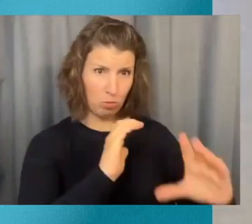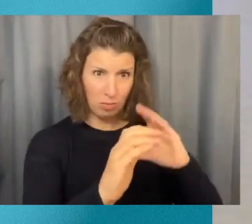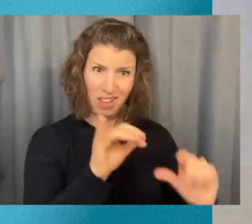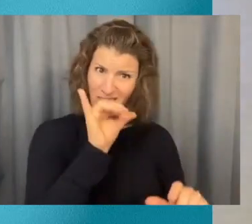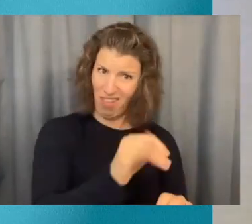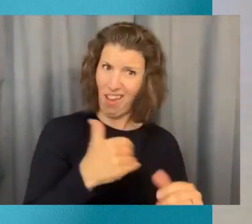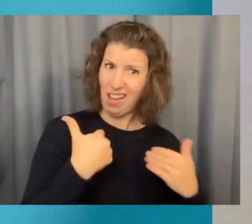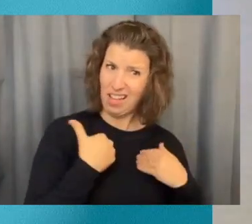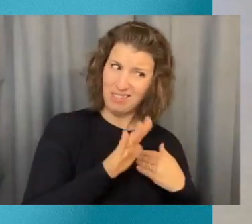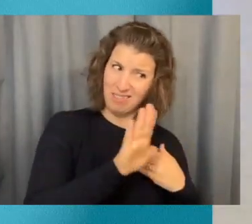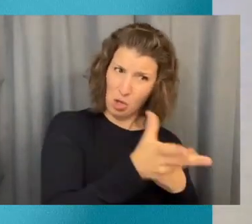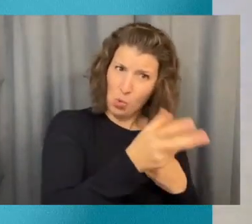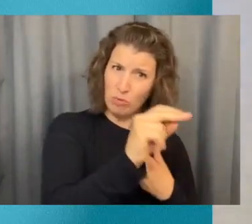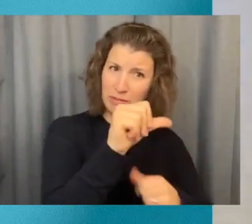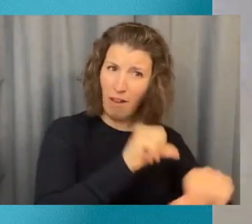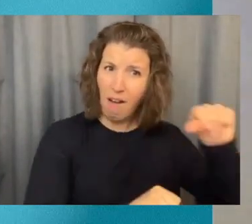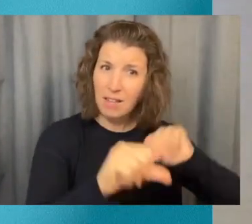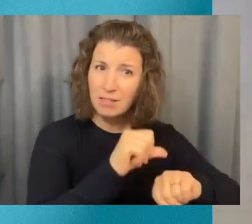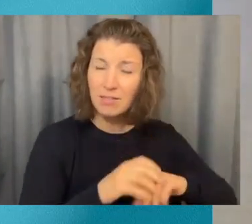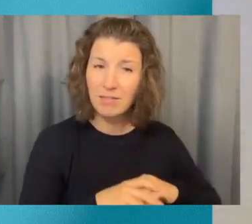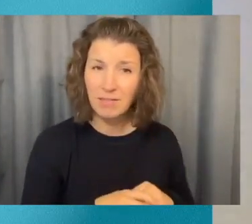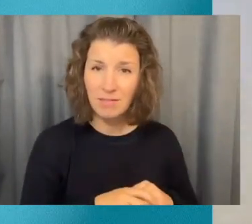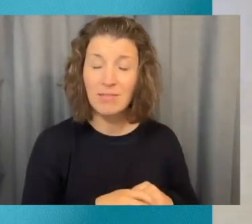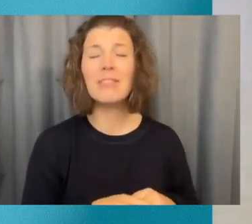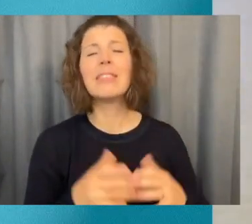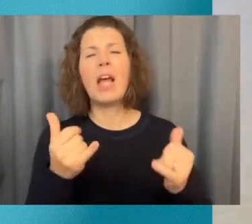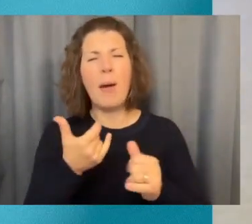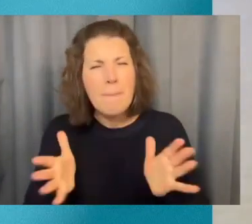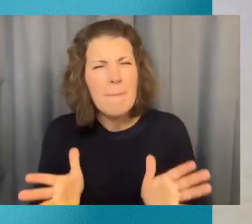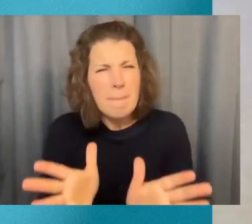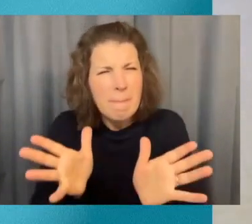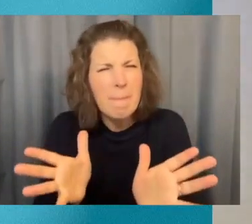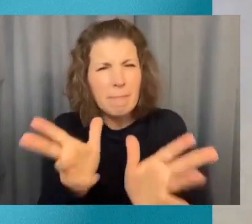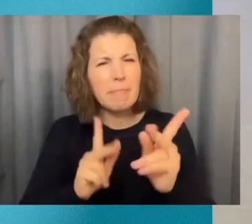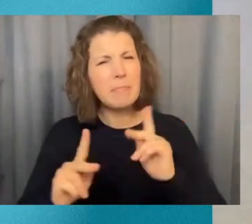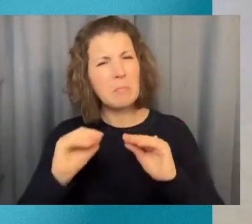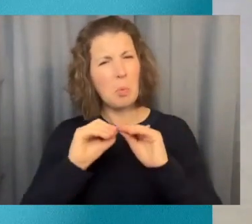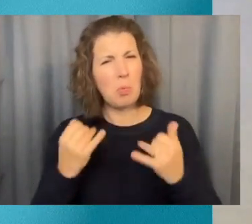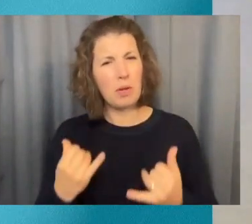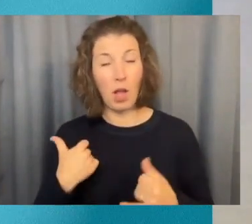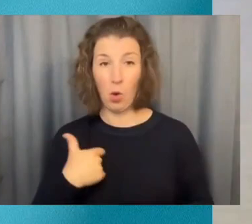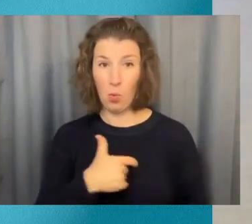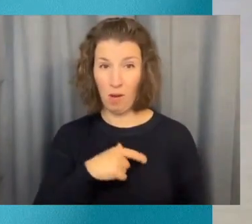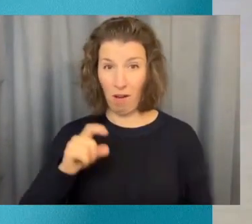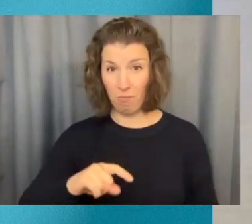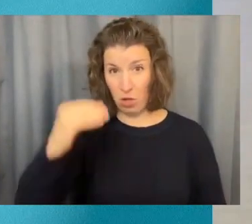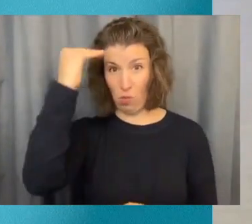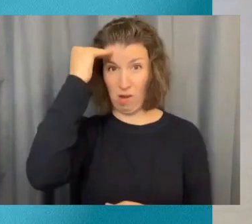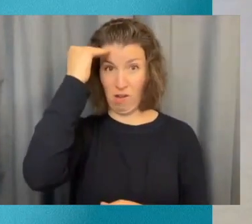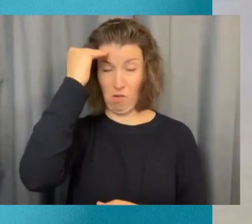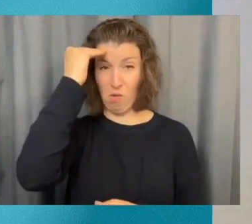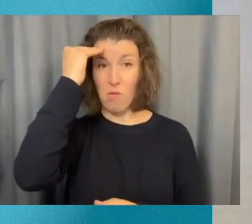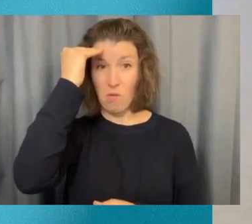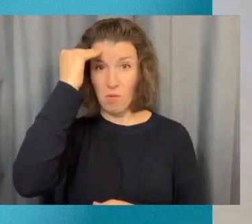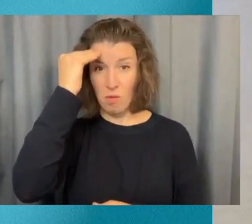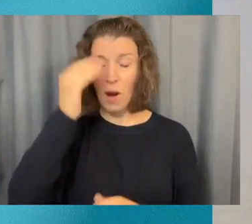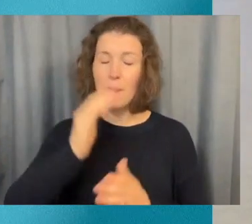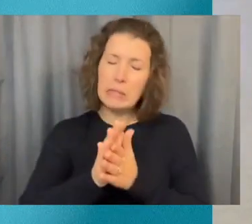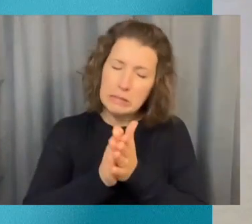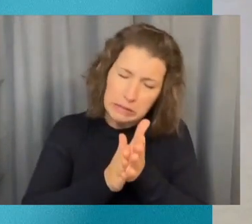I think I'm pushing more people now is to understand that we have to be not only aware, but diligent in